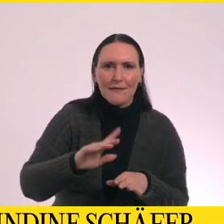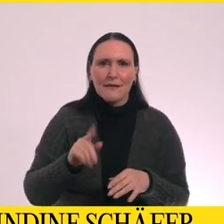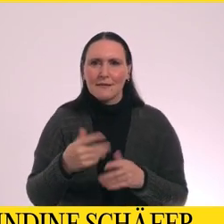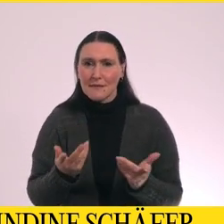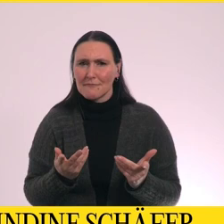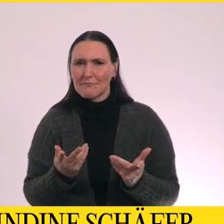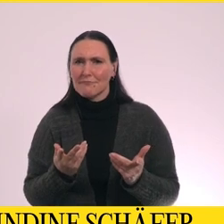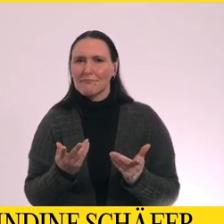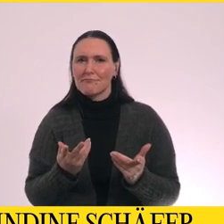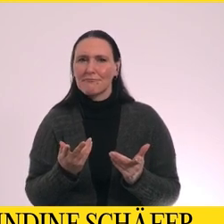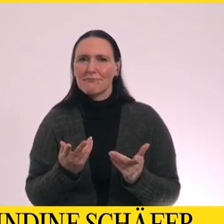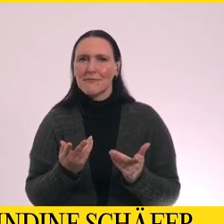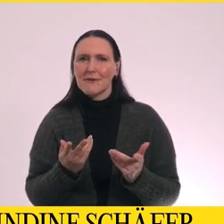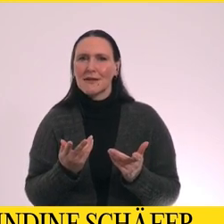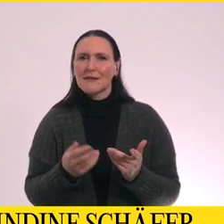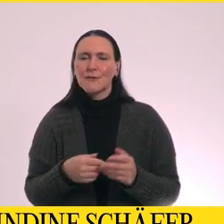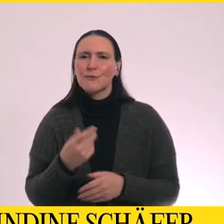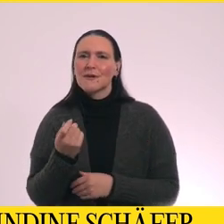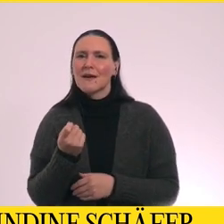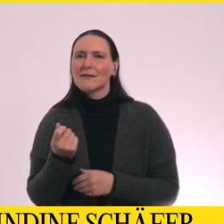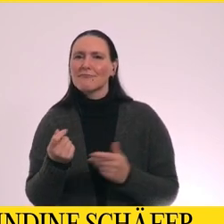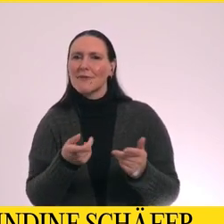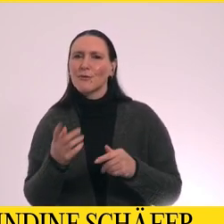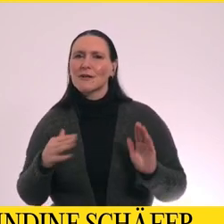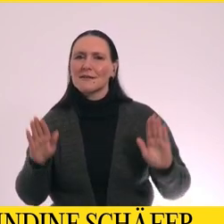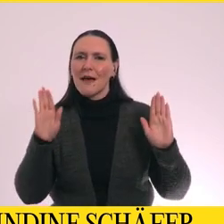resources allocated to asylum seekers' needs. They